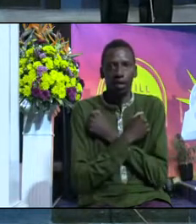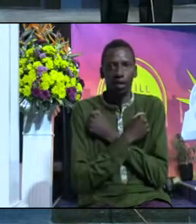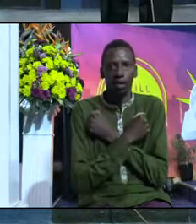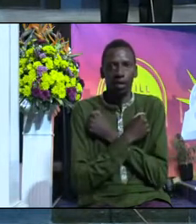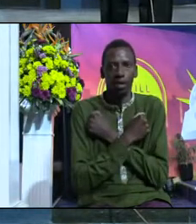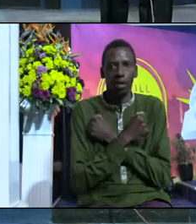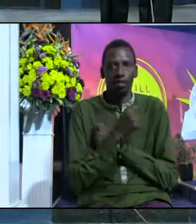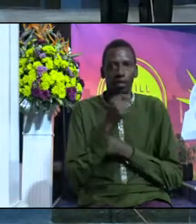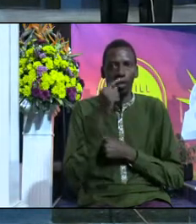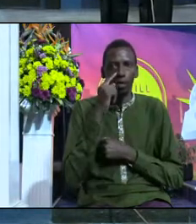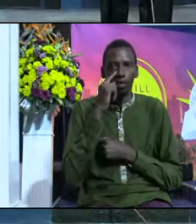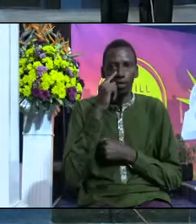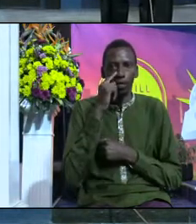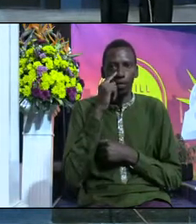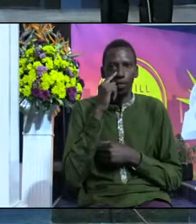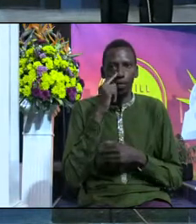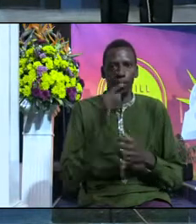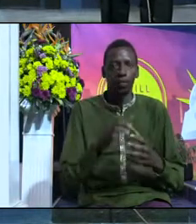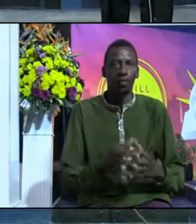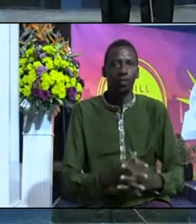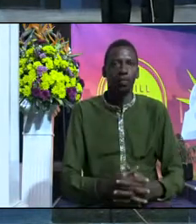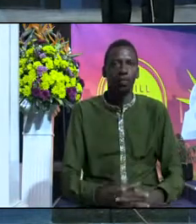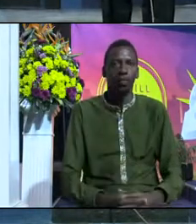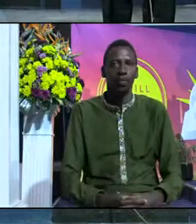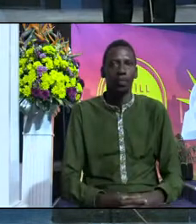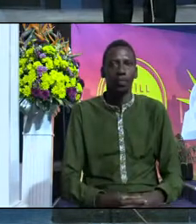there's love at